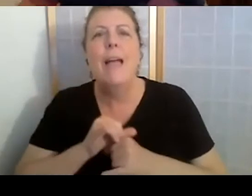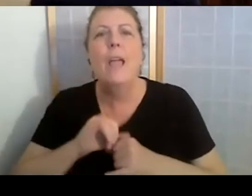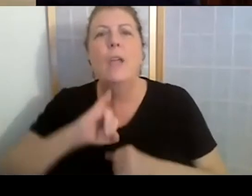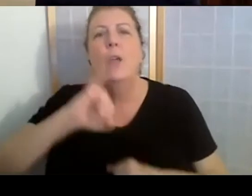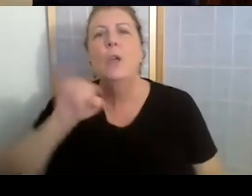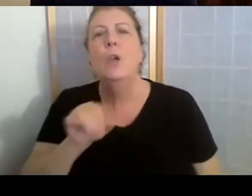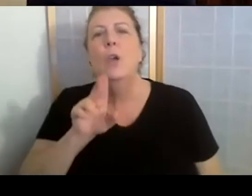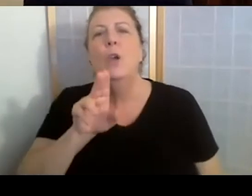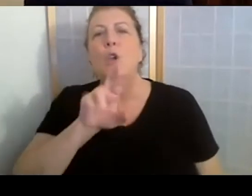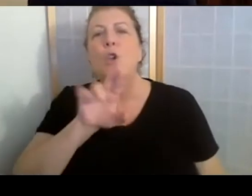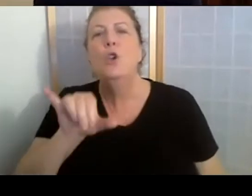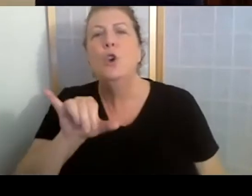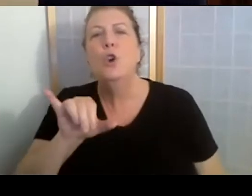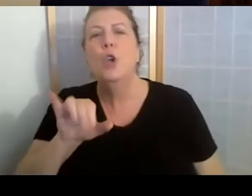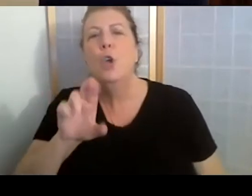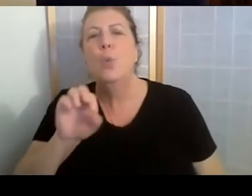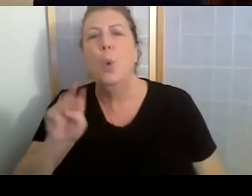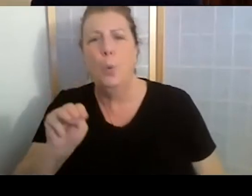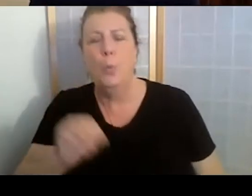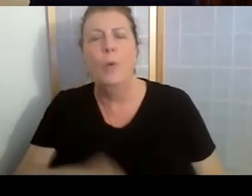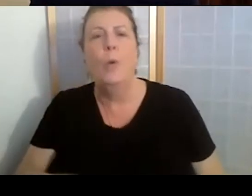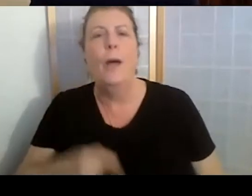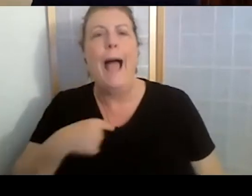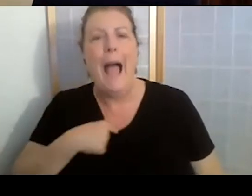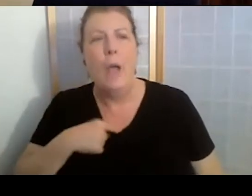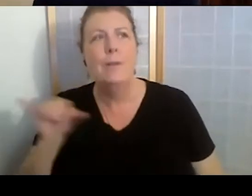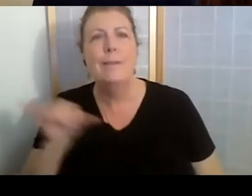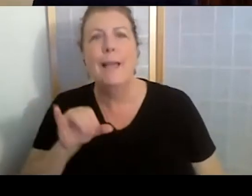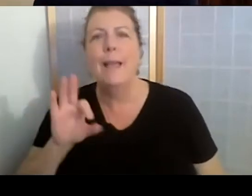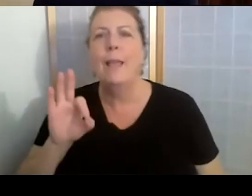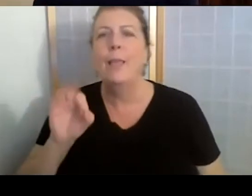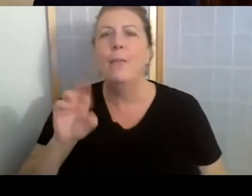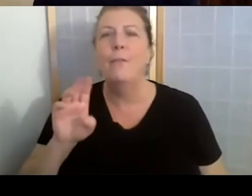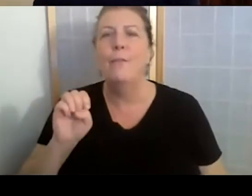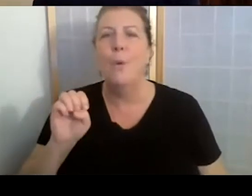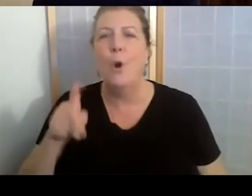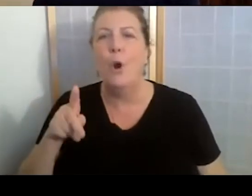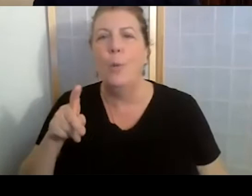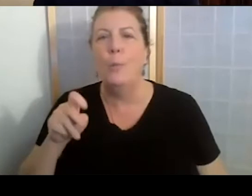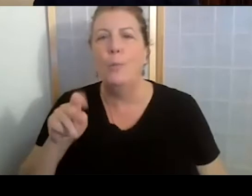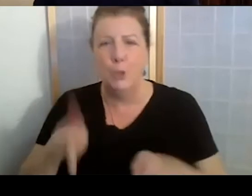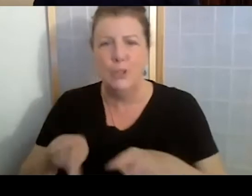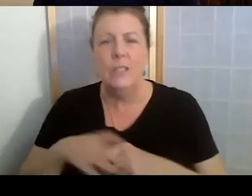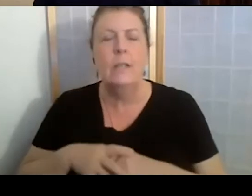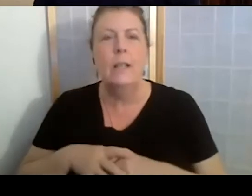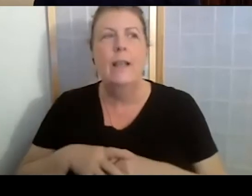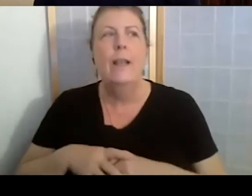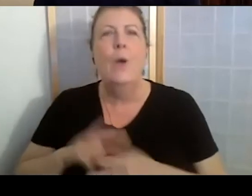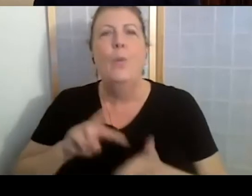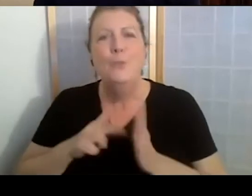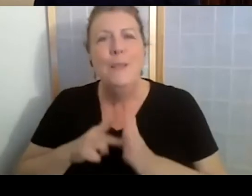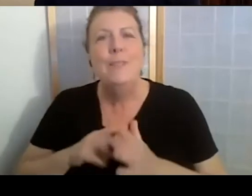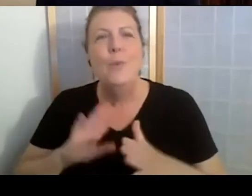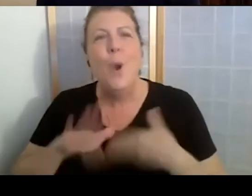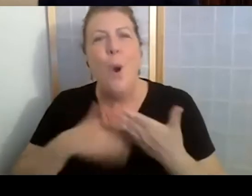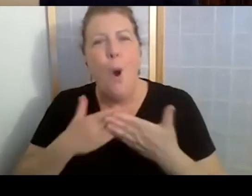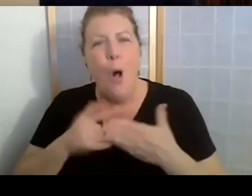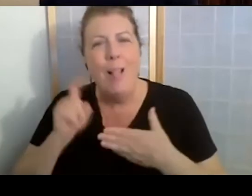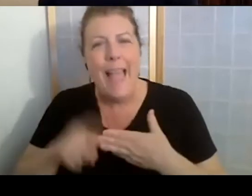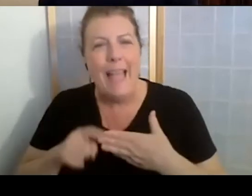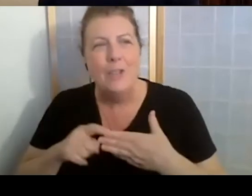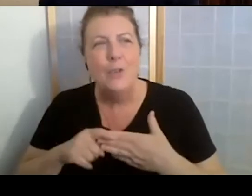had to reach some level of unanimous consent in order to proceed. And once everyone started to feel the power of knowing